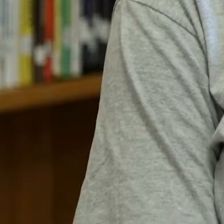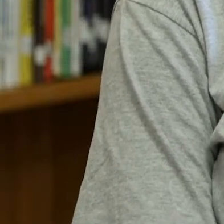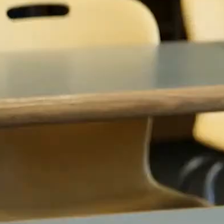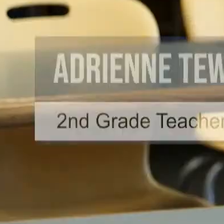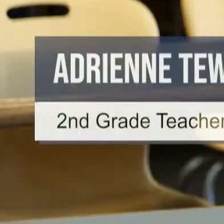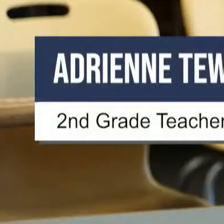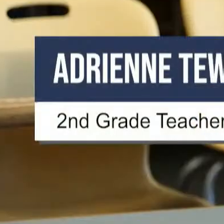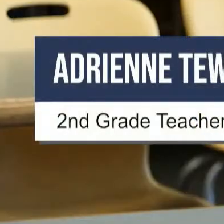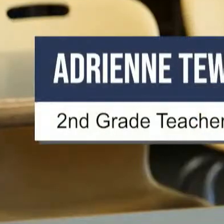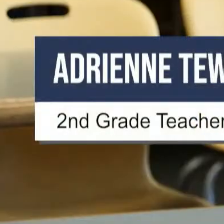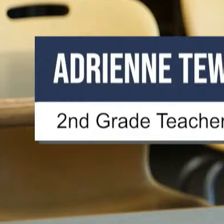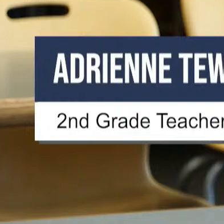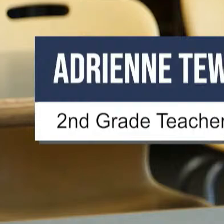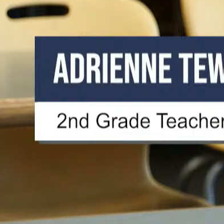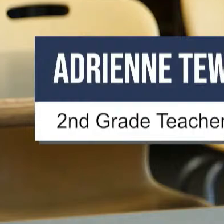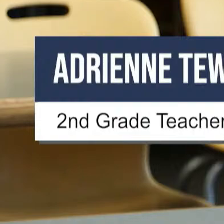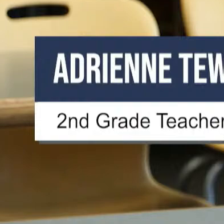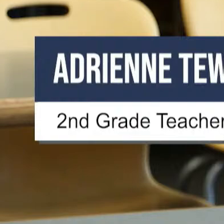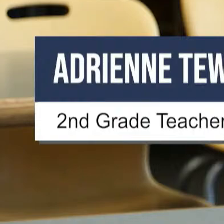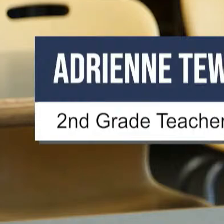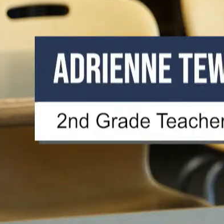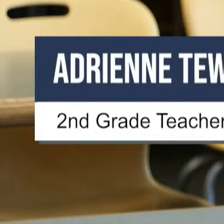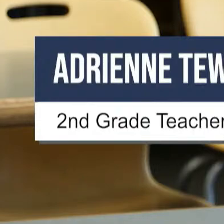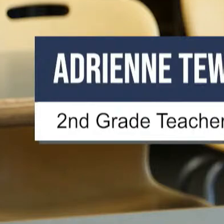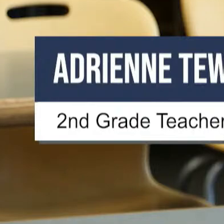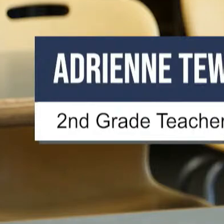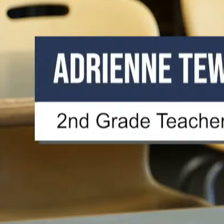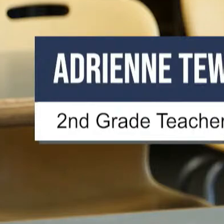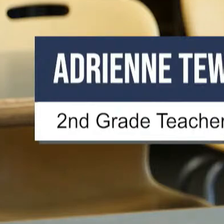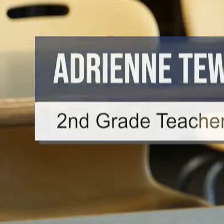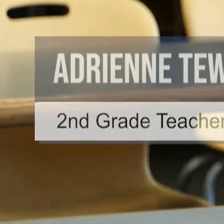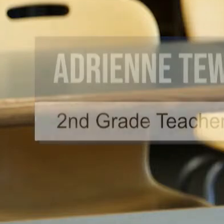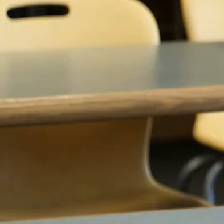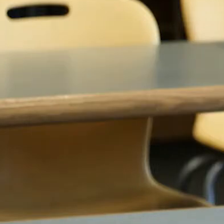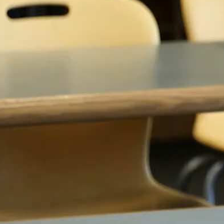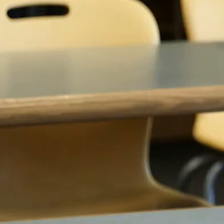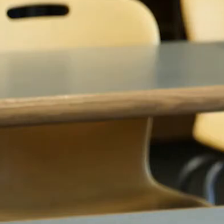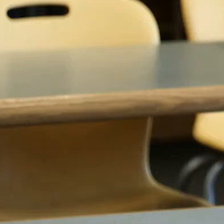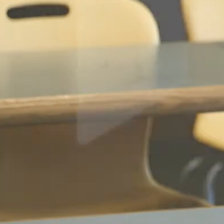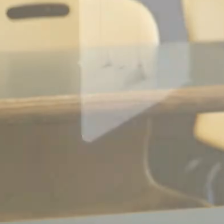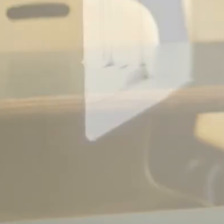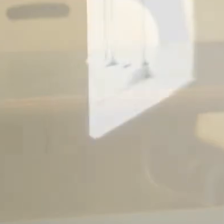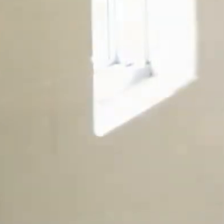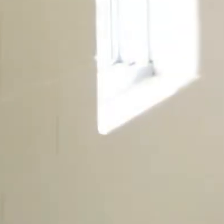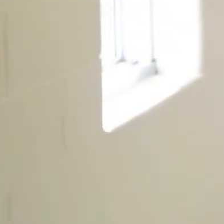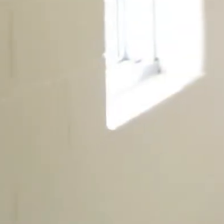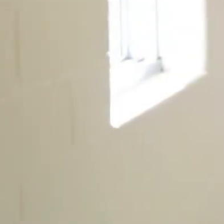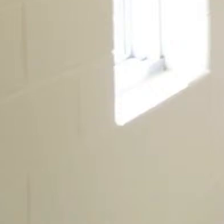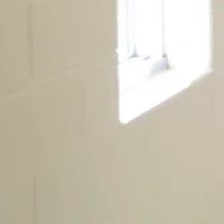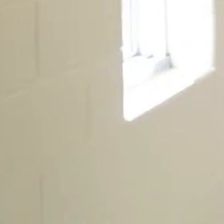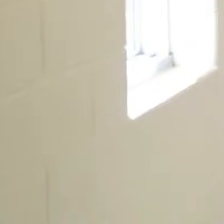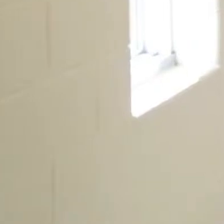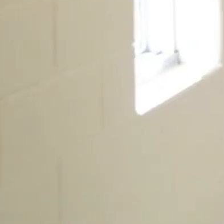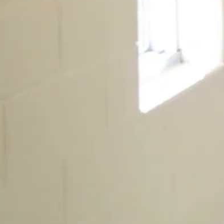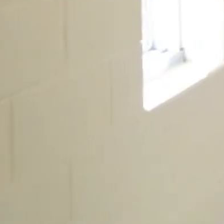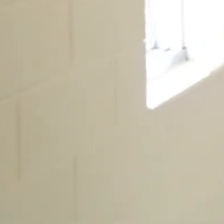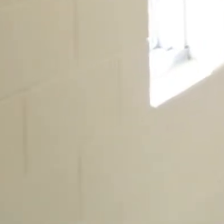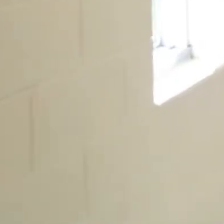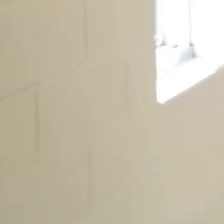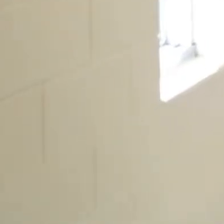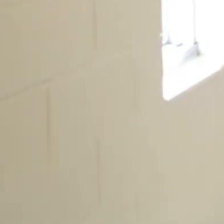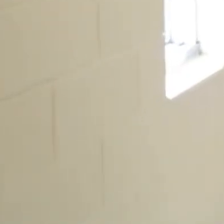kids. When I would have kids with challenging behaviors, a lot of the time before they were taken out of the classroom, losing all that